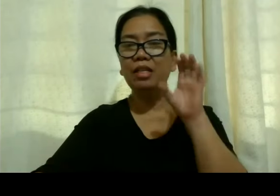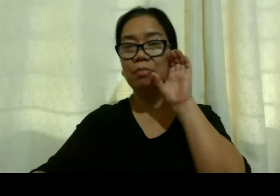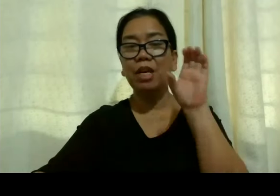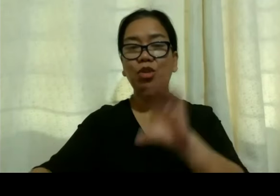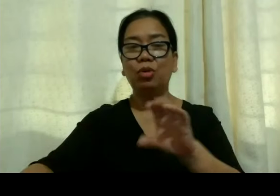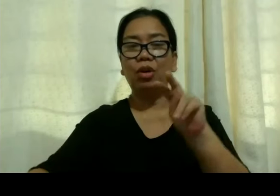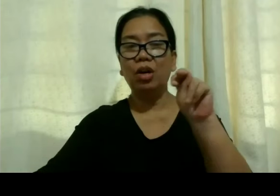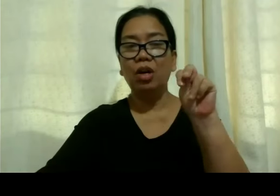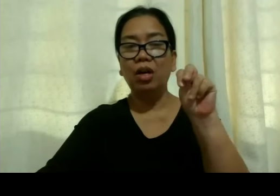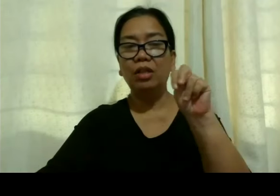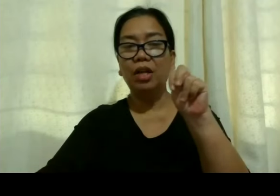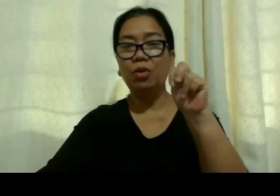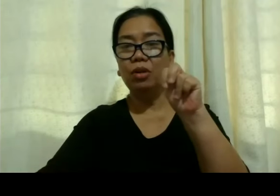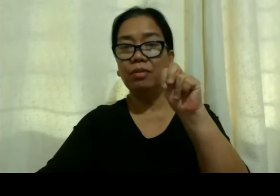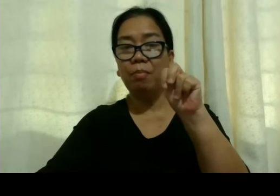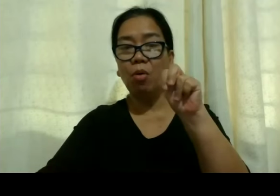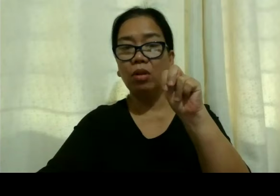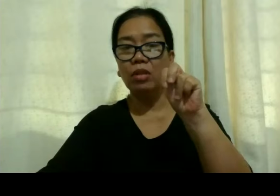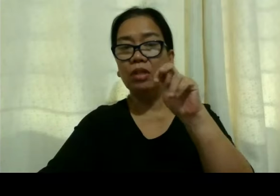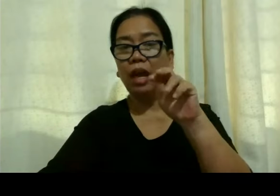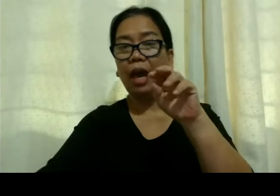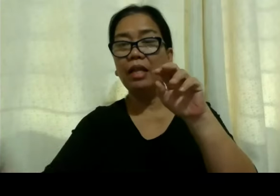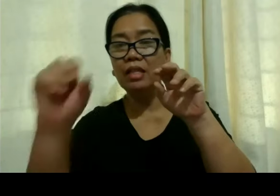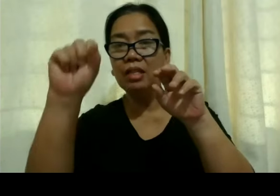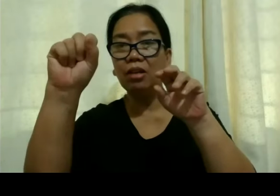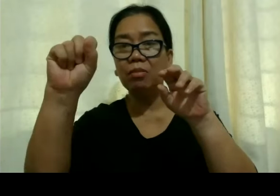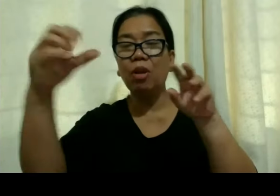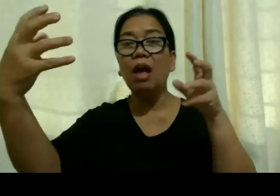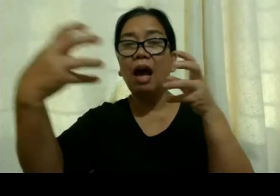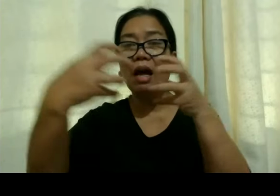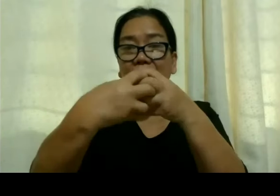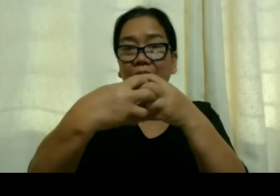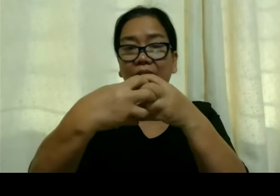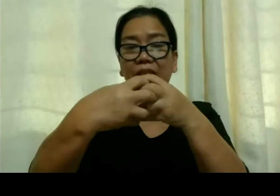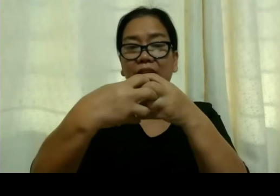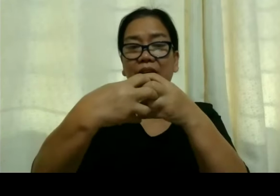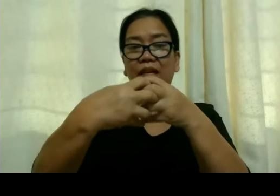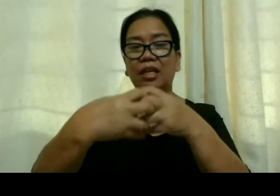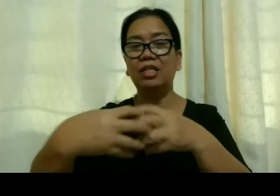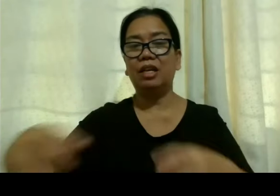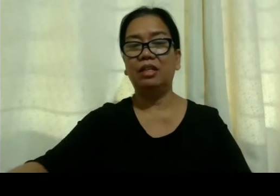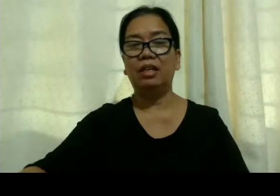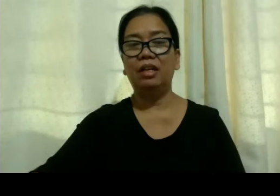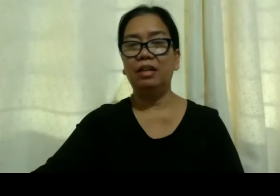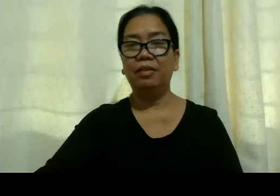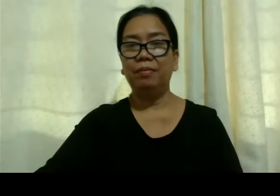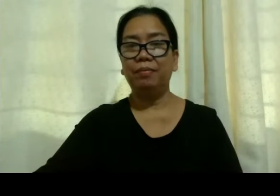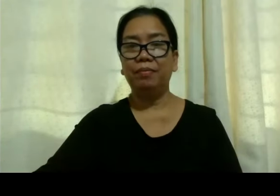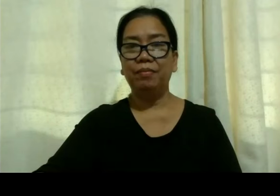Here in this picture, the North Pole and the South Pole attract each